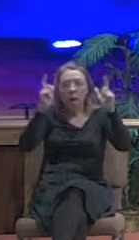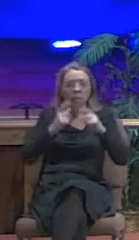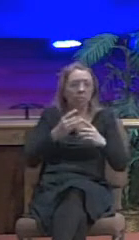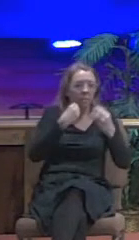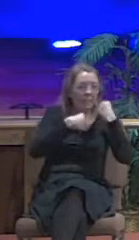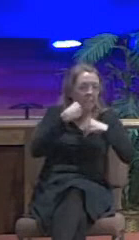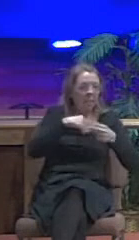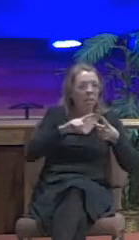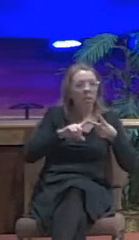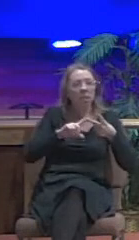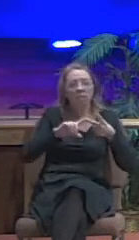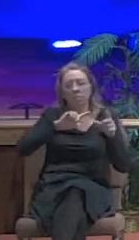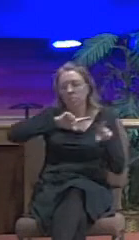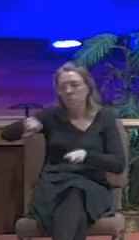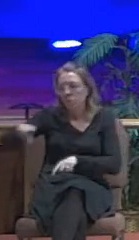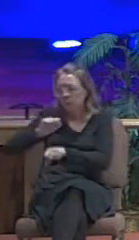chores,